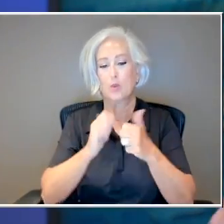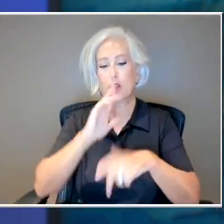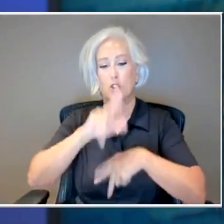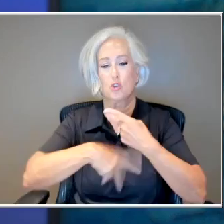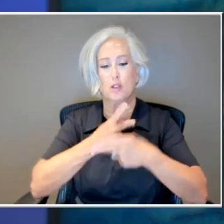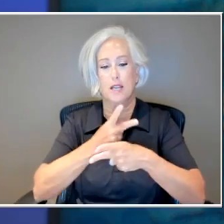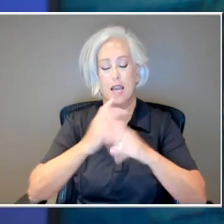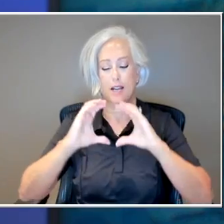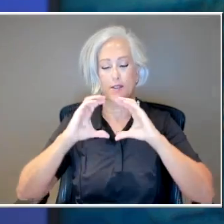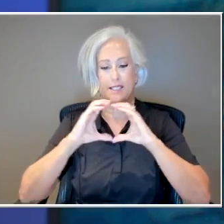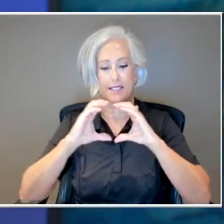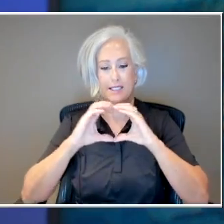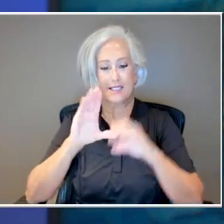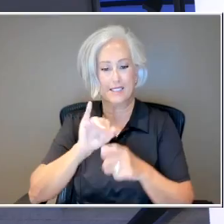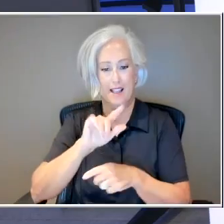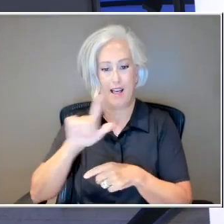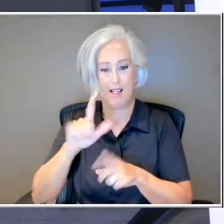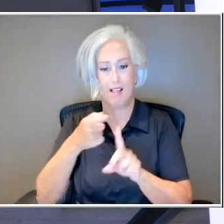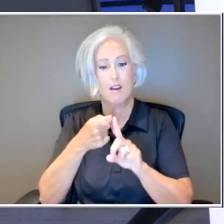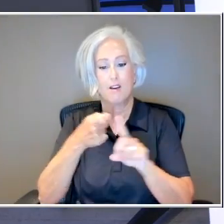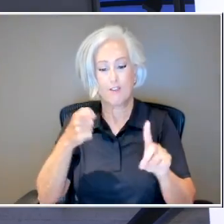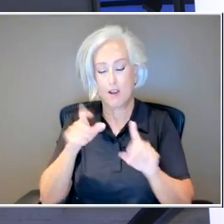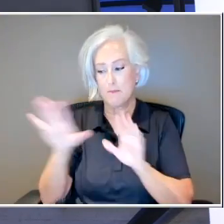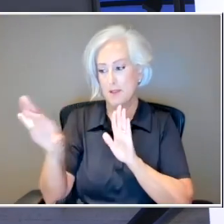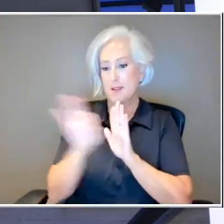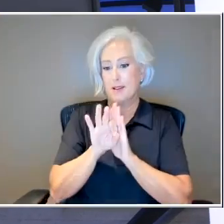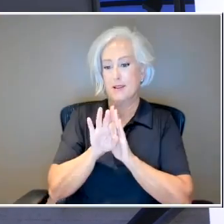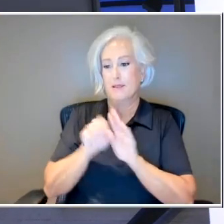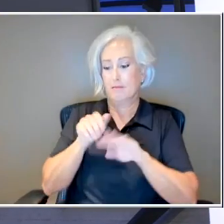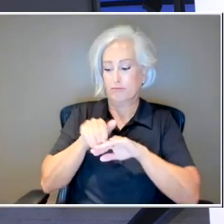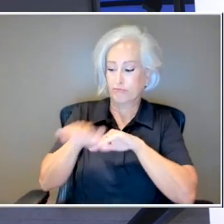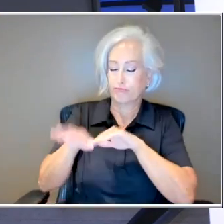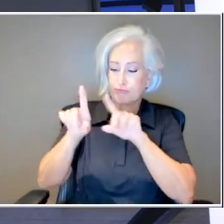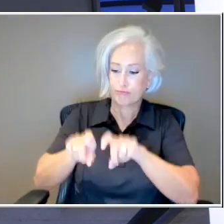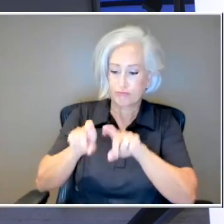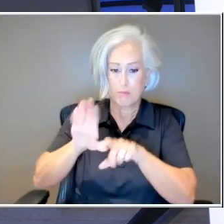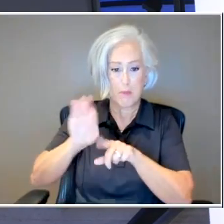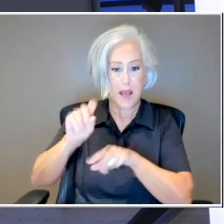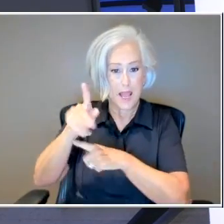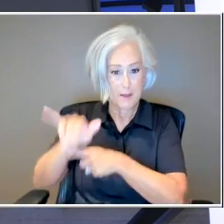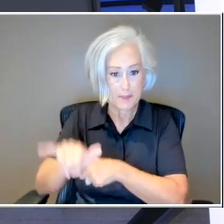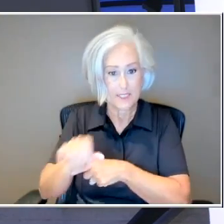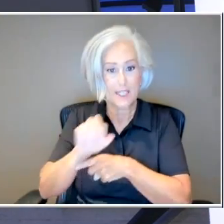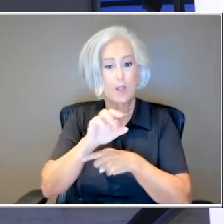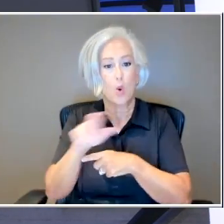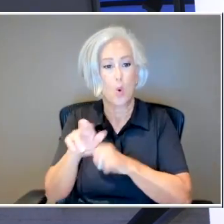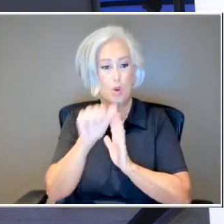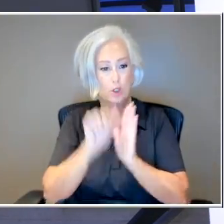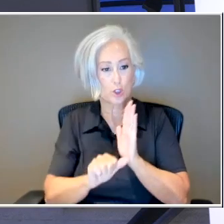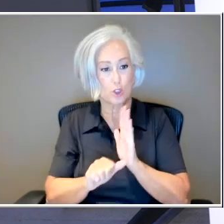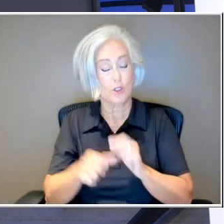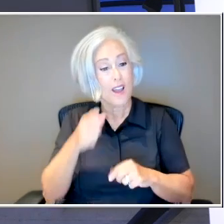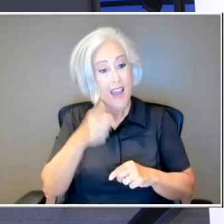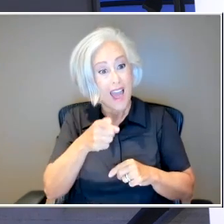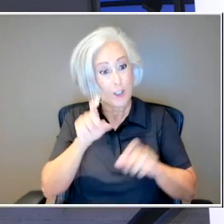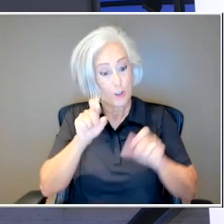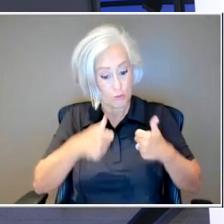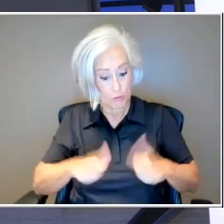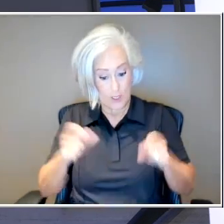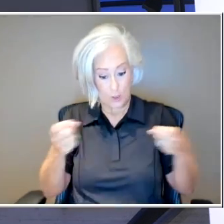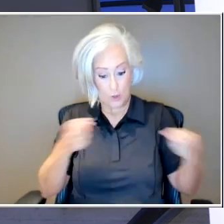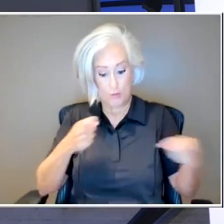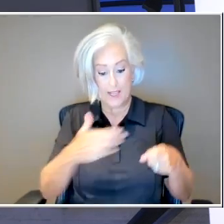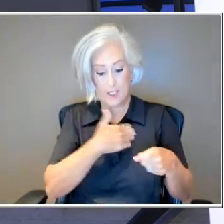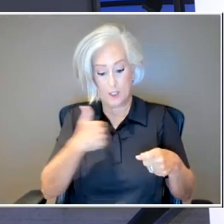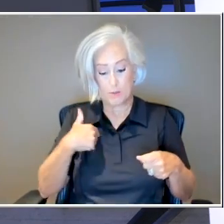or from biopsy. Ava, this is a lot of information coming at you all at once, and you're also dealing with breast cancer at the same time. So how